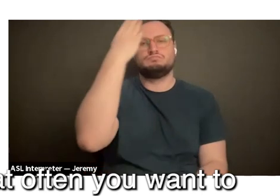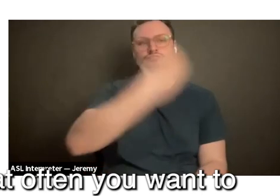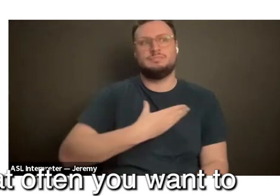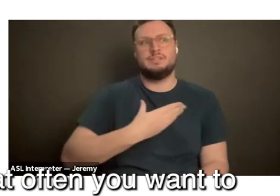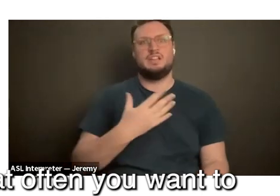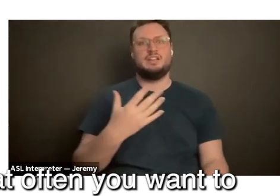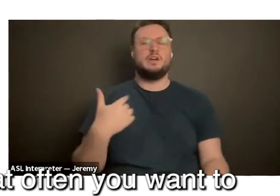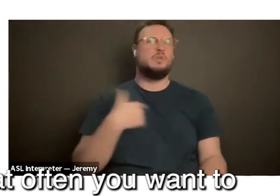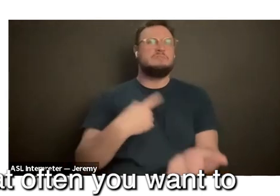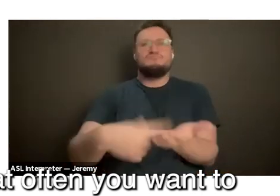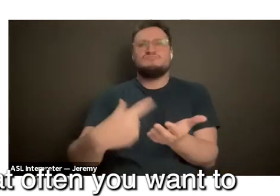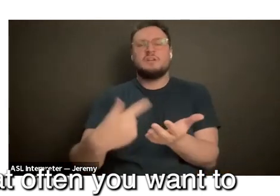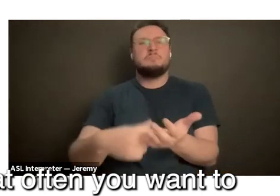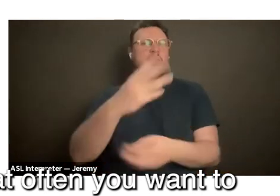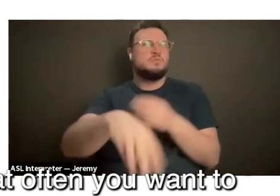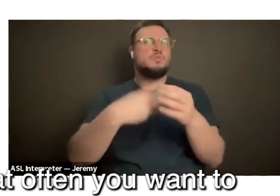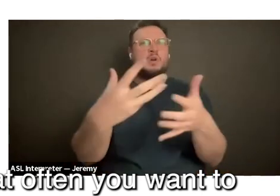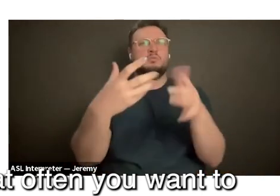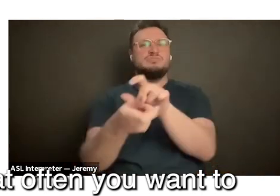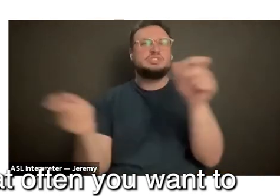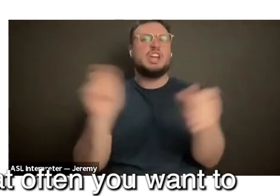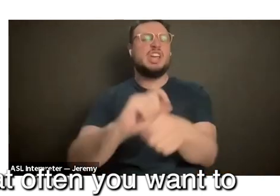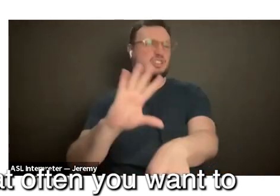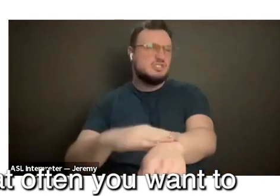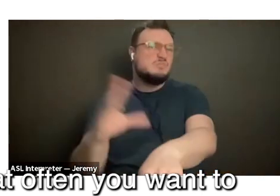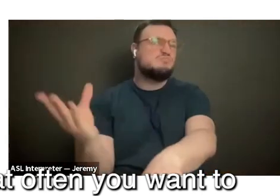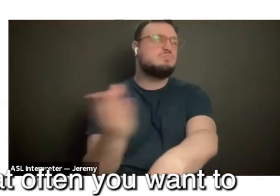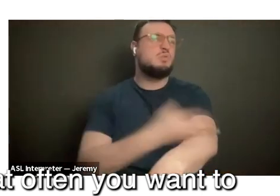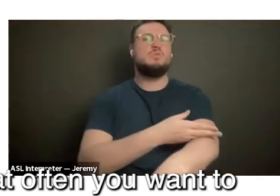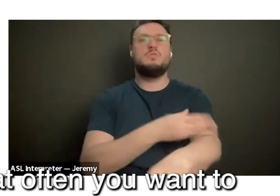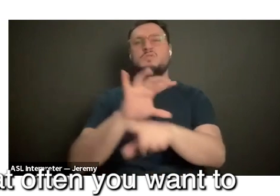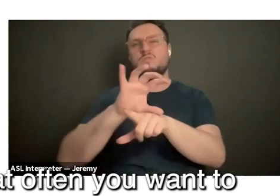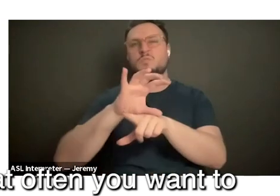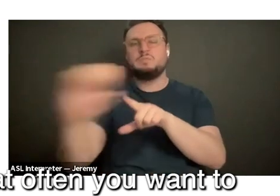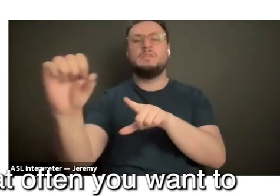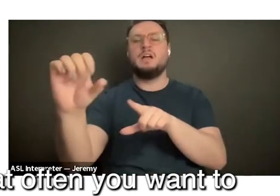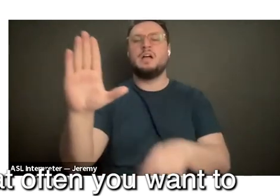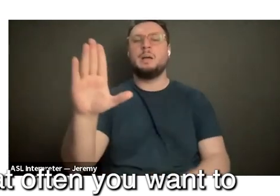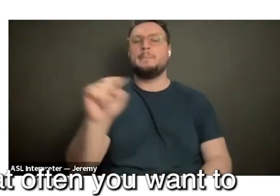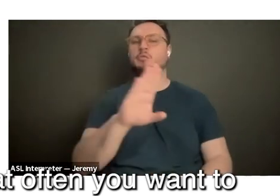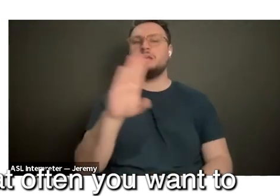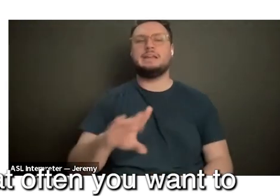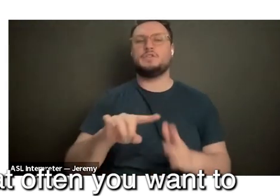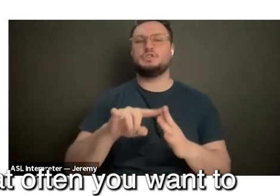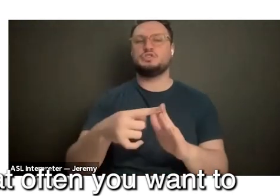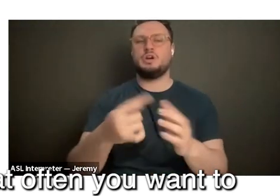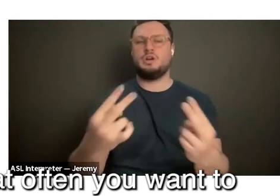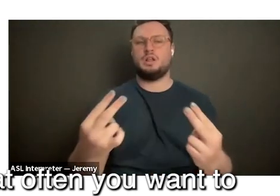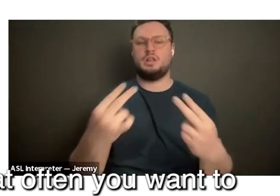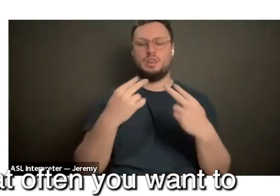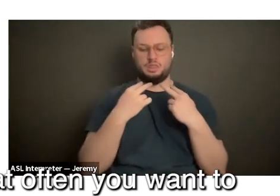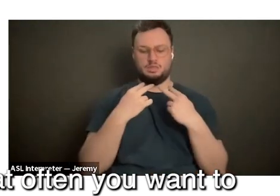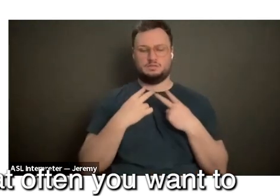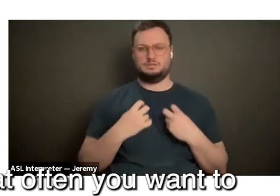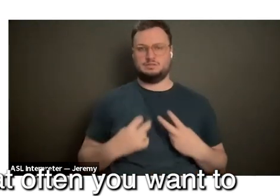world, change everything, but we're not willing to change ourselves or do the work ourselves to really heal and to